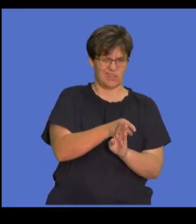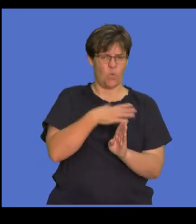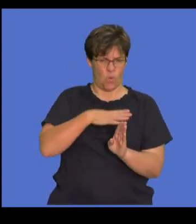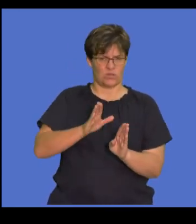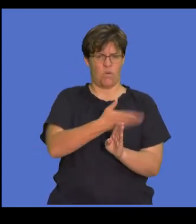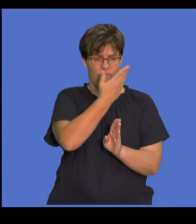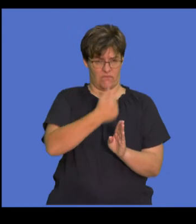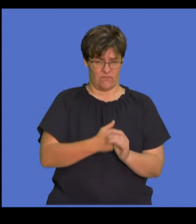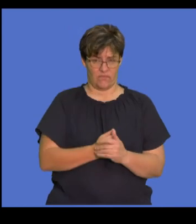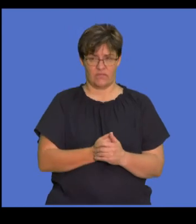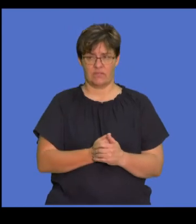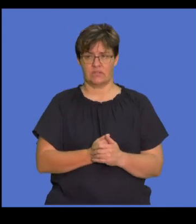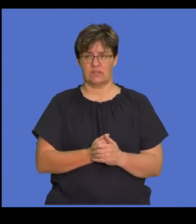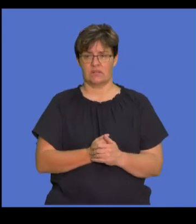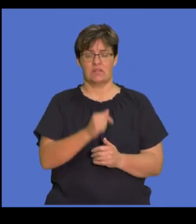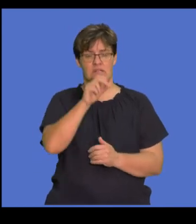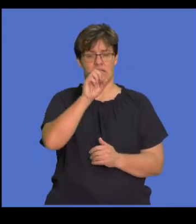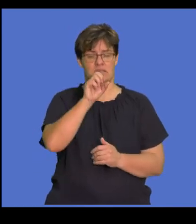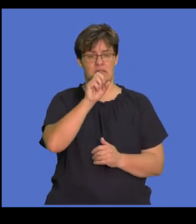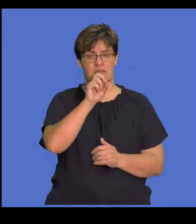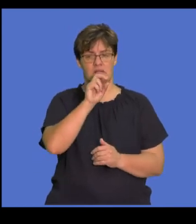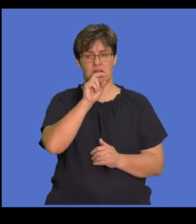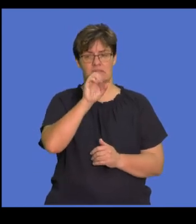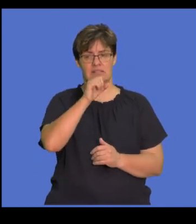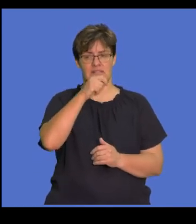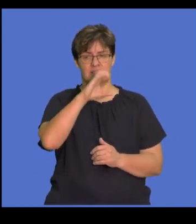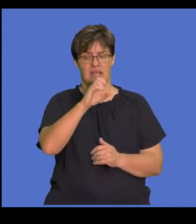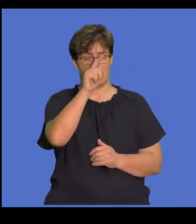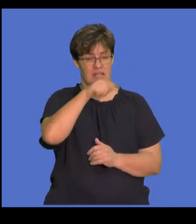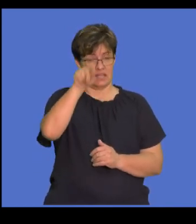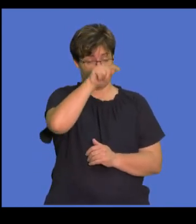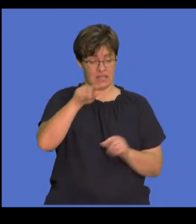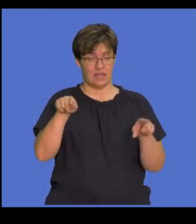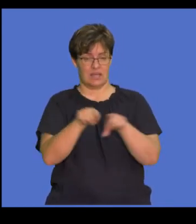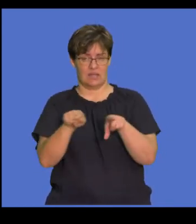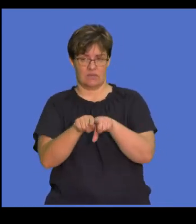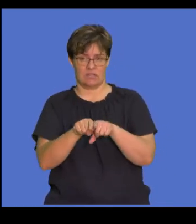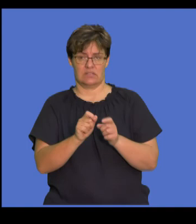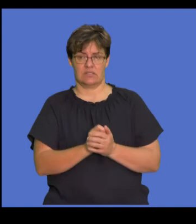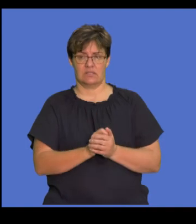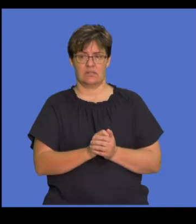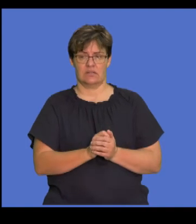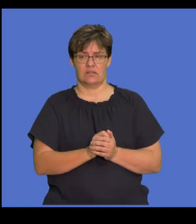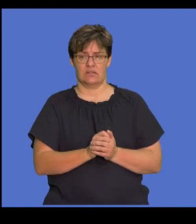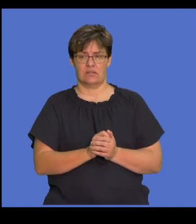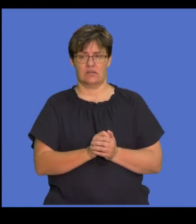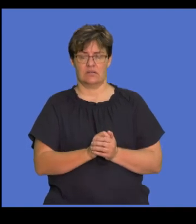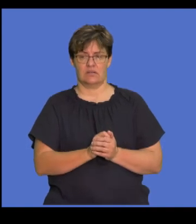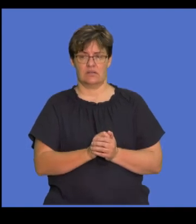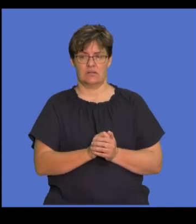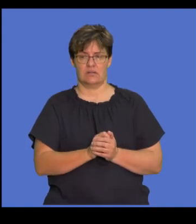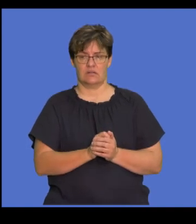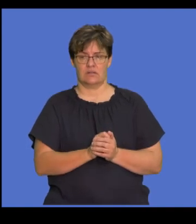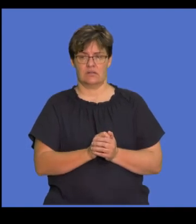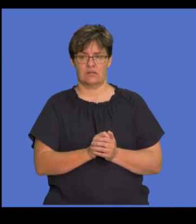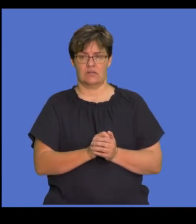whatsoever that is in front of the sec. So this will be sec theta is equals to,